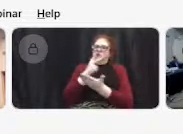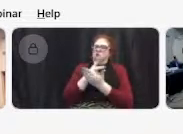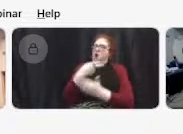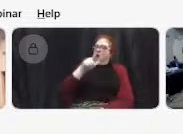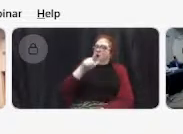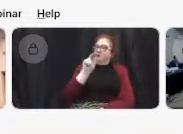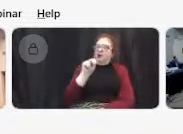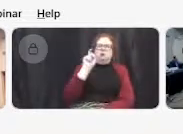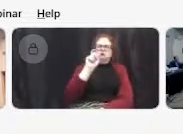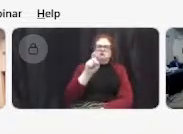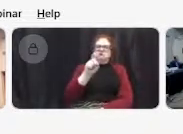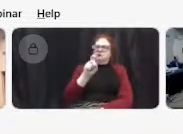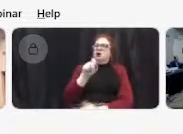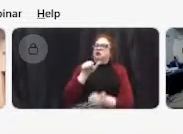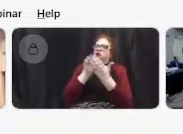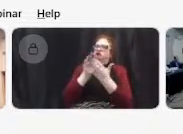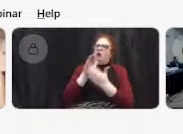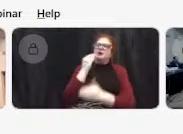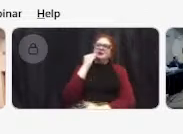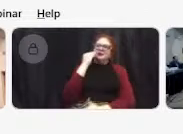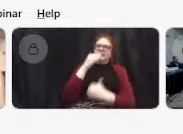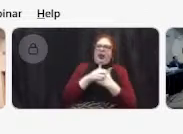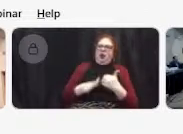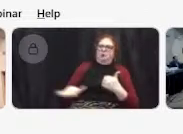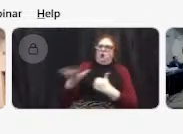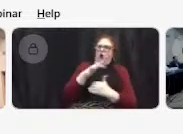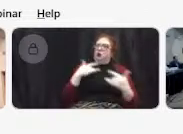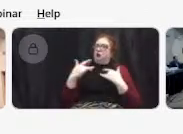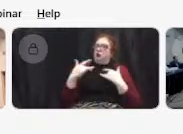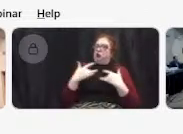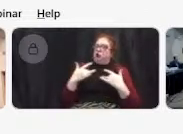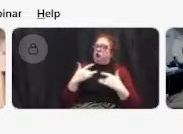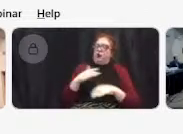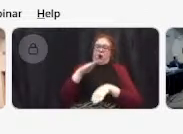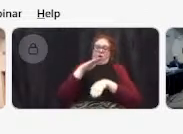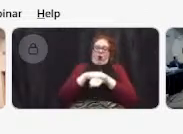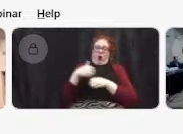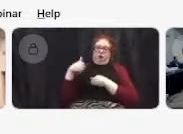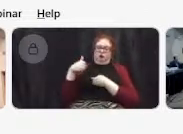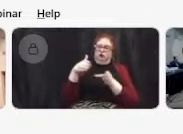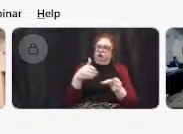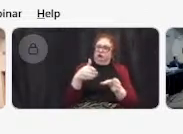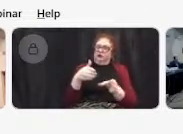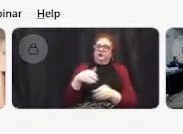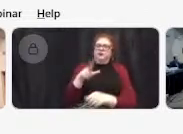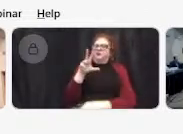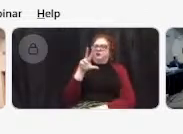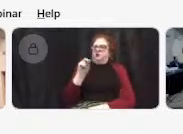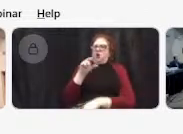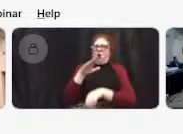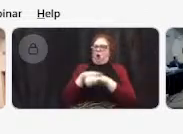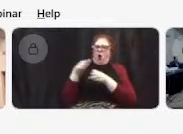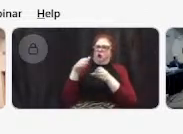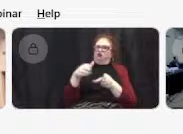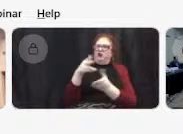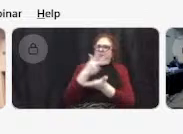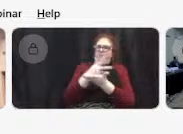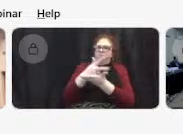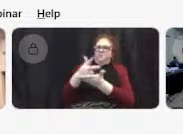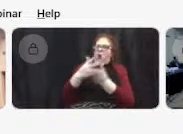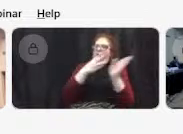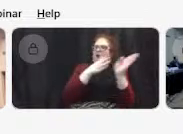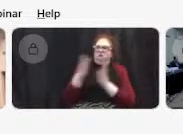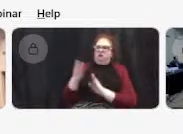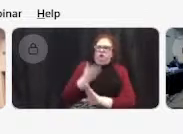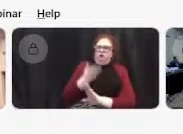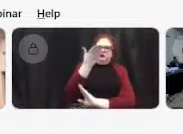concerns. To our knowledge, no on-street parking plan has been submitted based on the documents provided